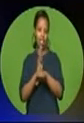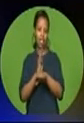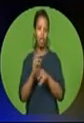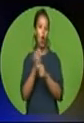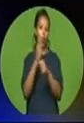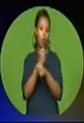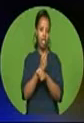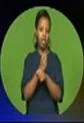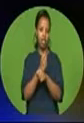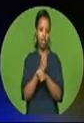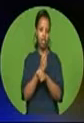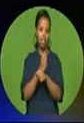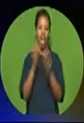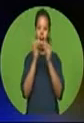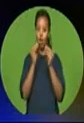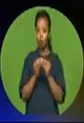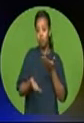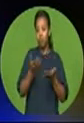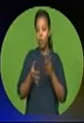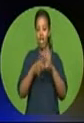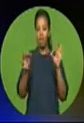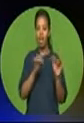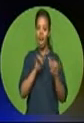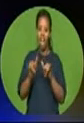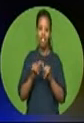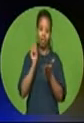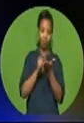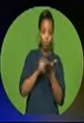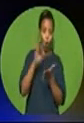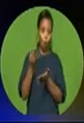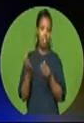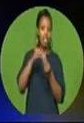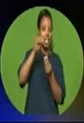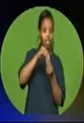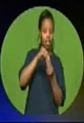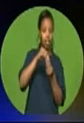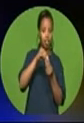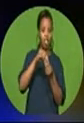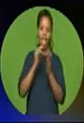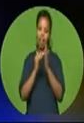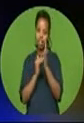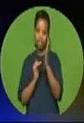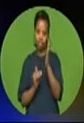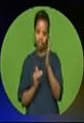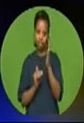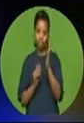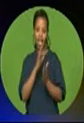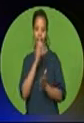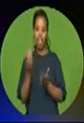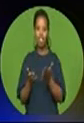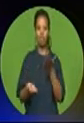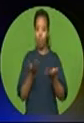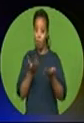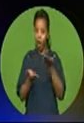operations. An account may be defined as a record of the increases, decreases,